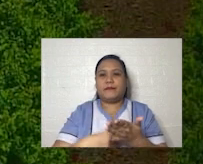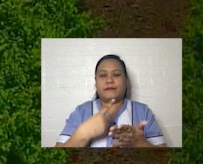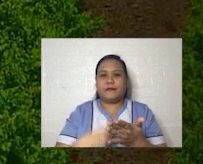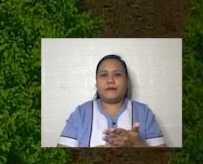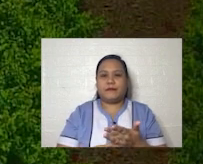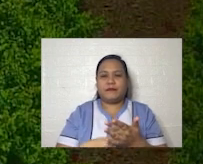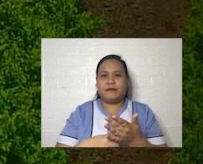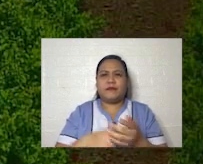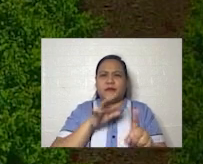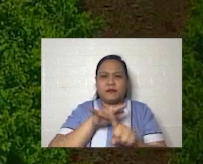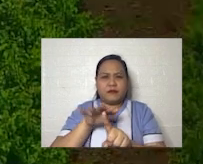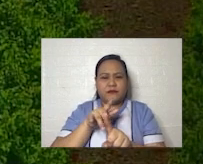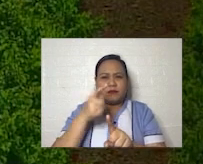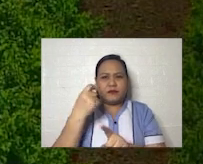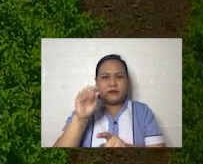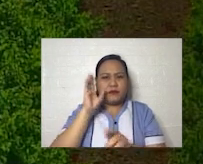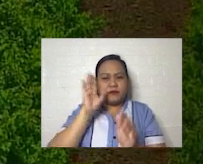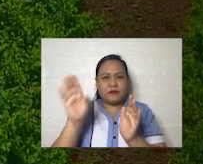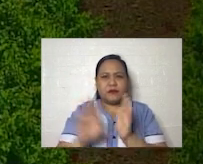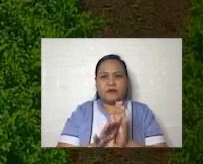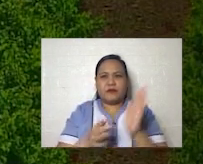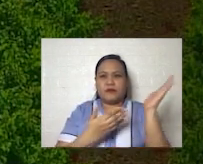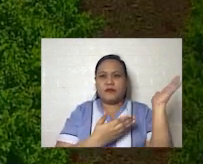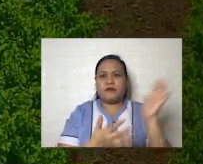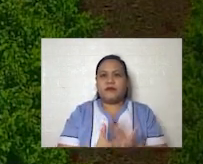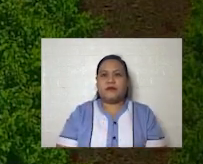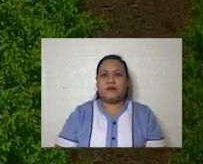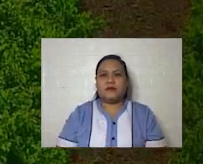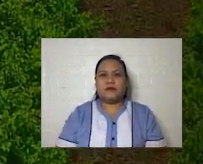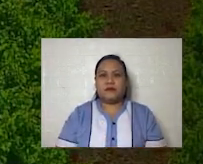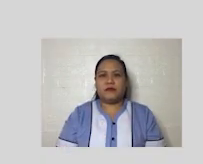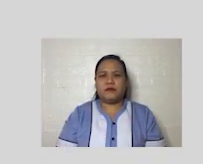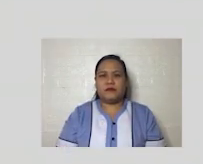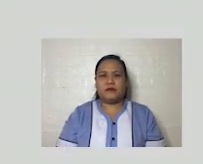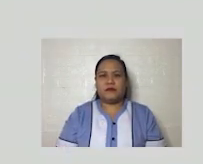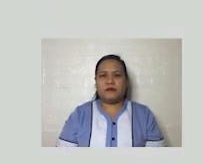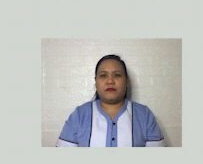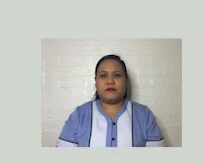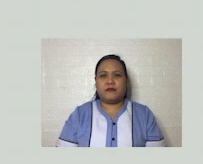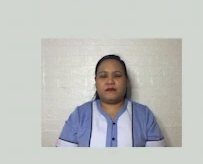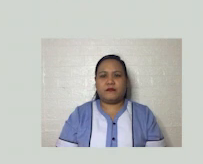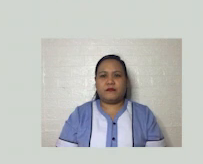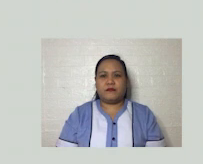Before we start with our discussion, I want you to observe this picture.